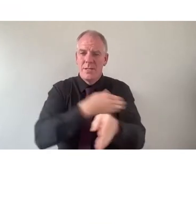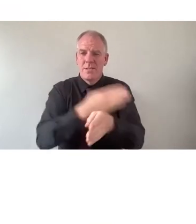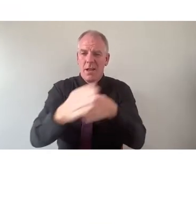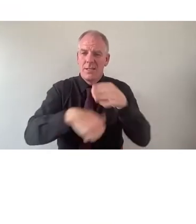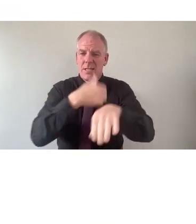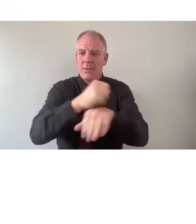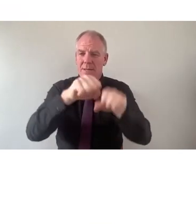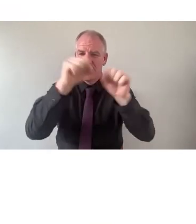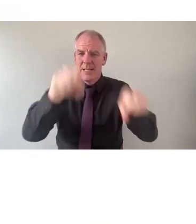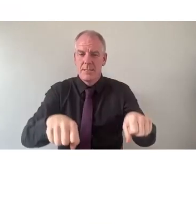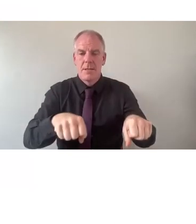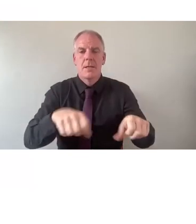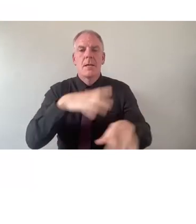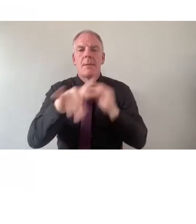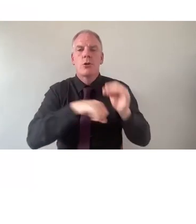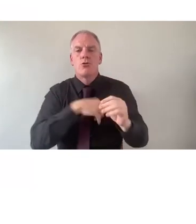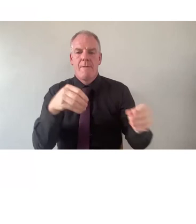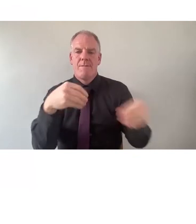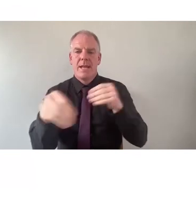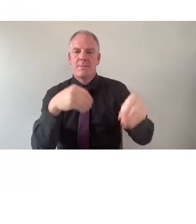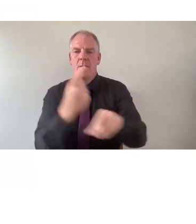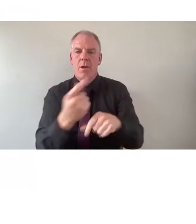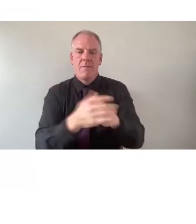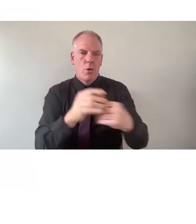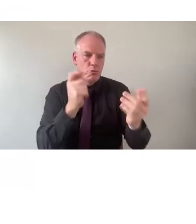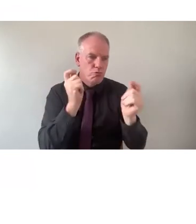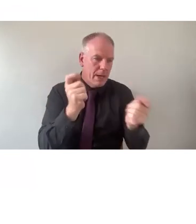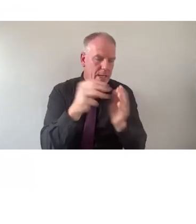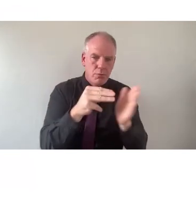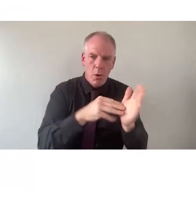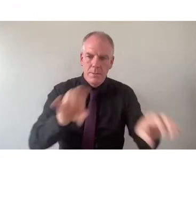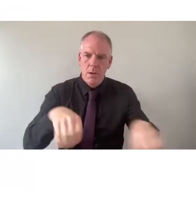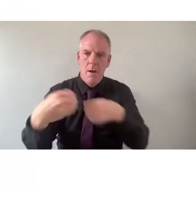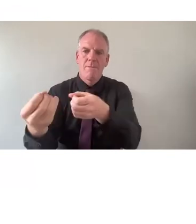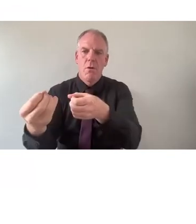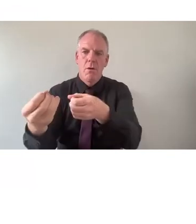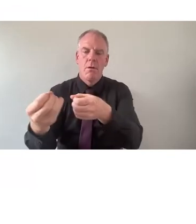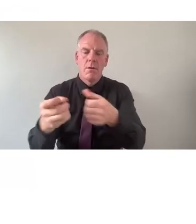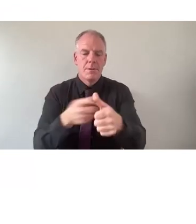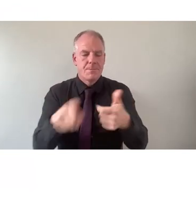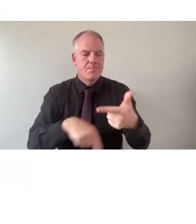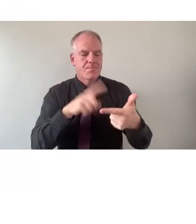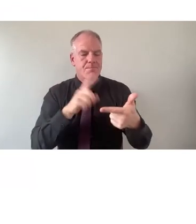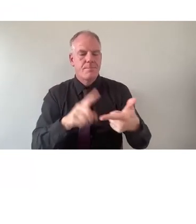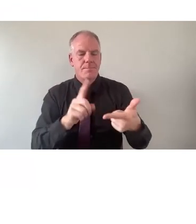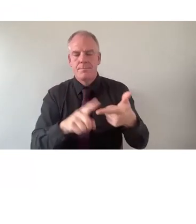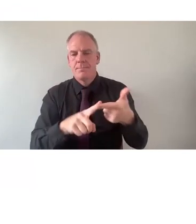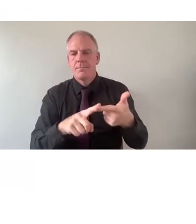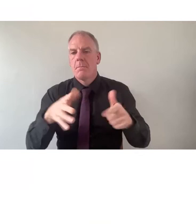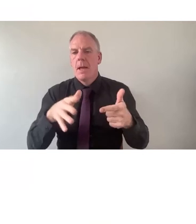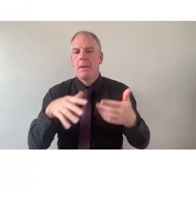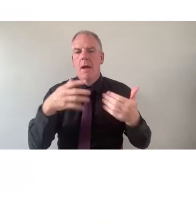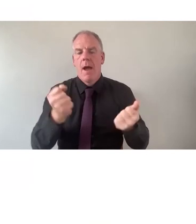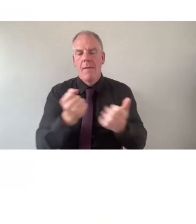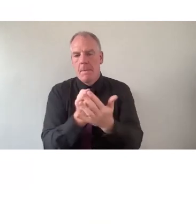there is sufficient flexibility, for instance, of training programs that are being offered. For instance, that there are possibilities, that there are multiple ways